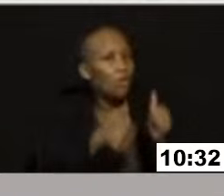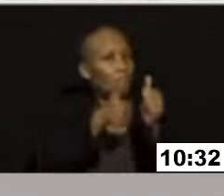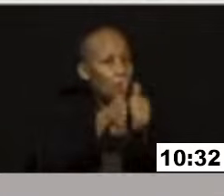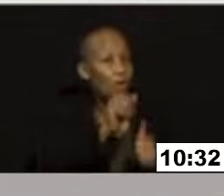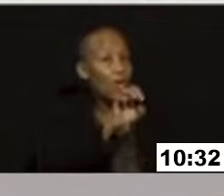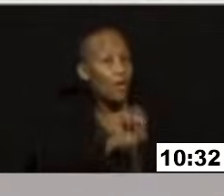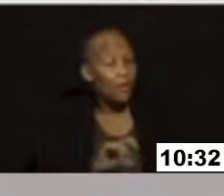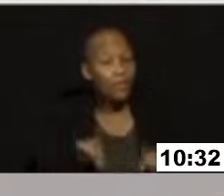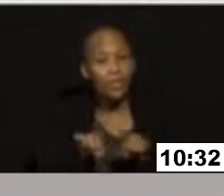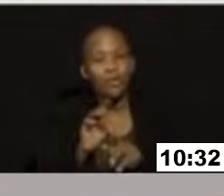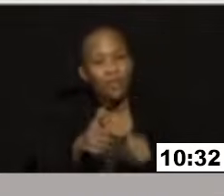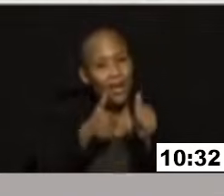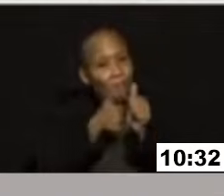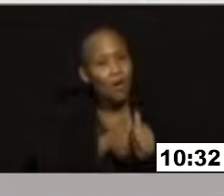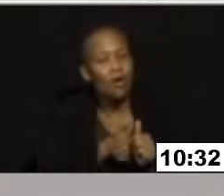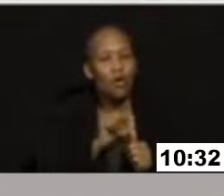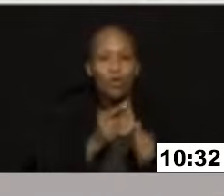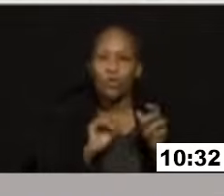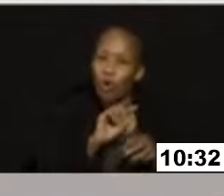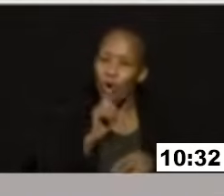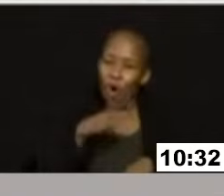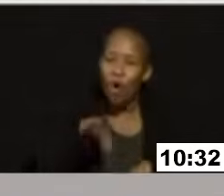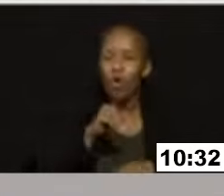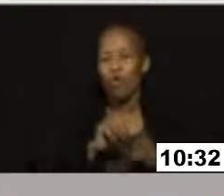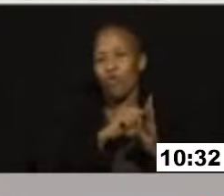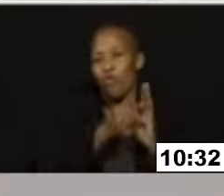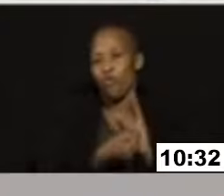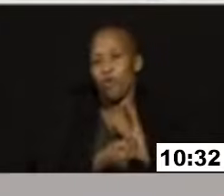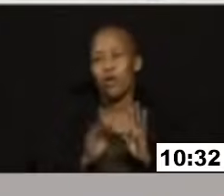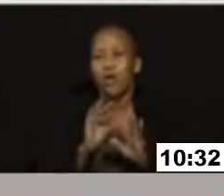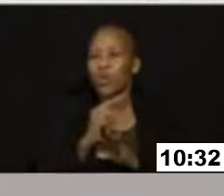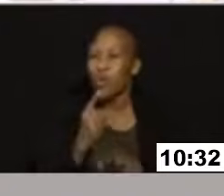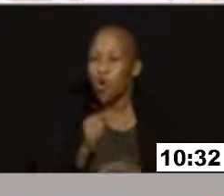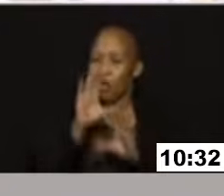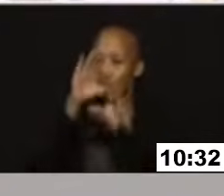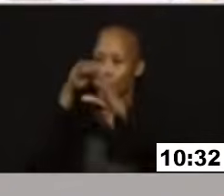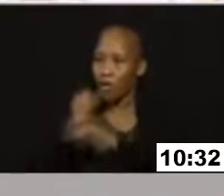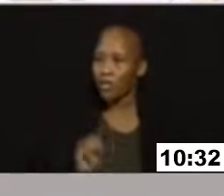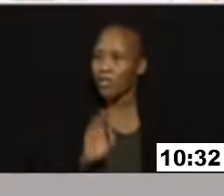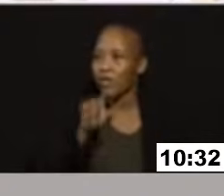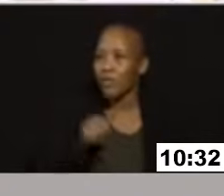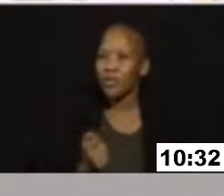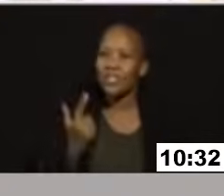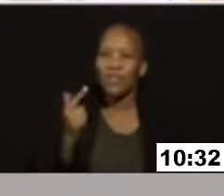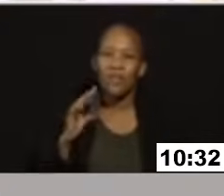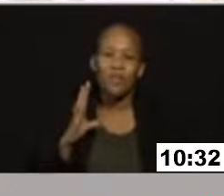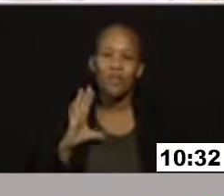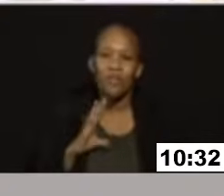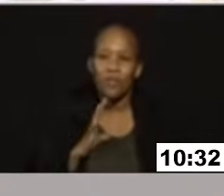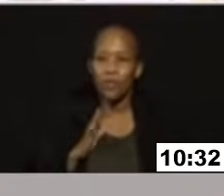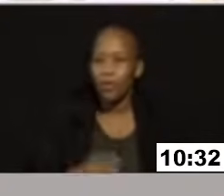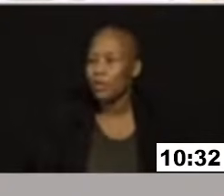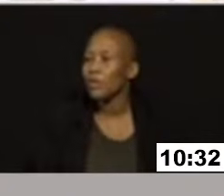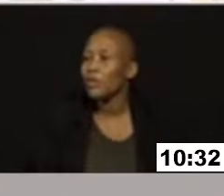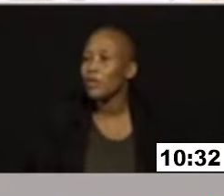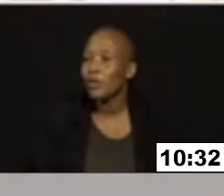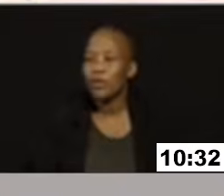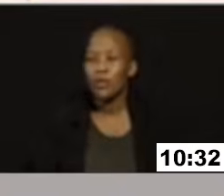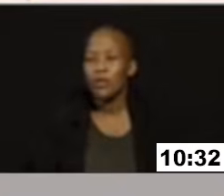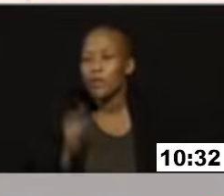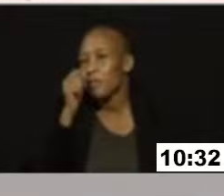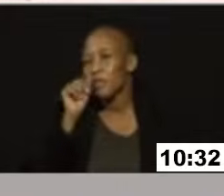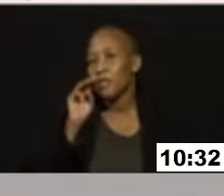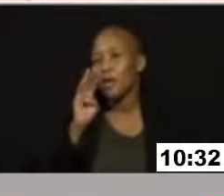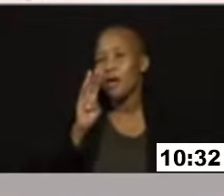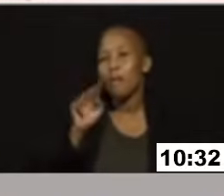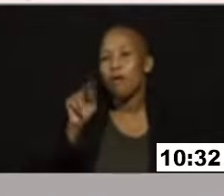give effect to all of 3, not just 3.7. Mr. Barner, Yes. what do you make of the fact that the heading to